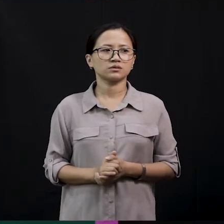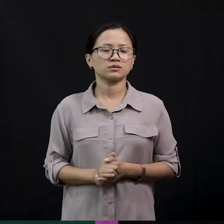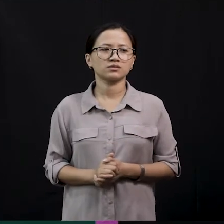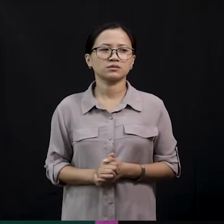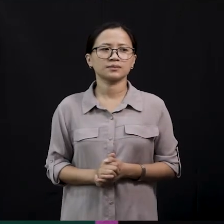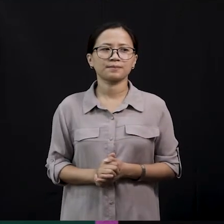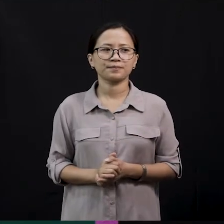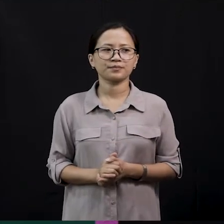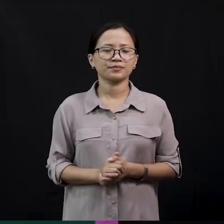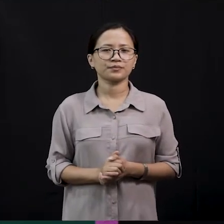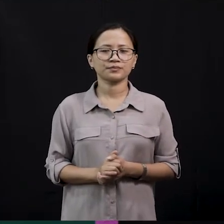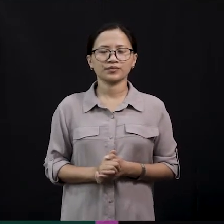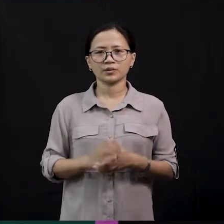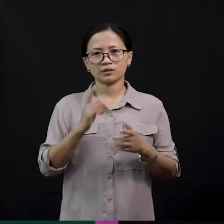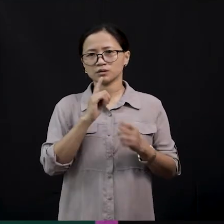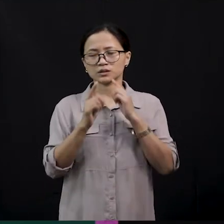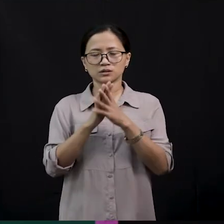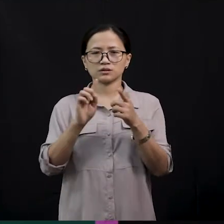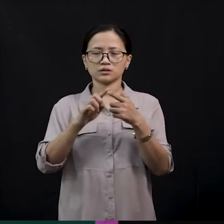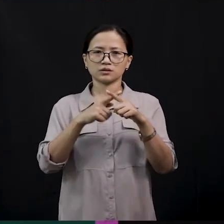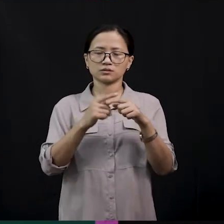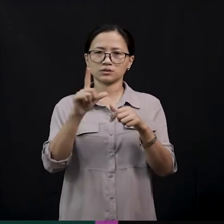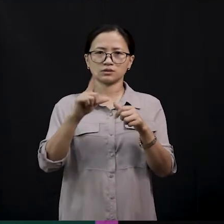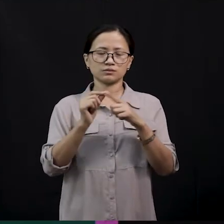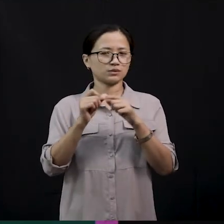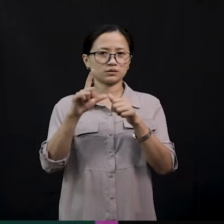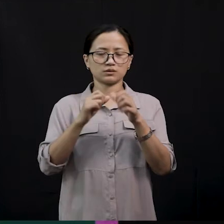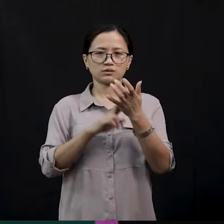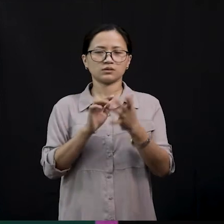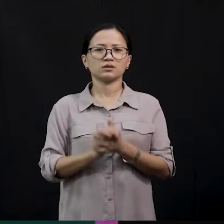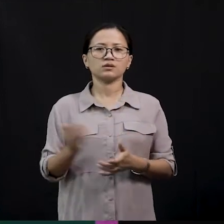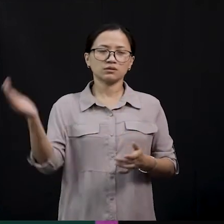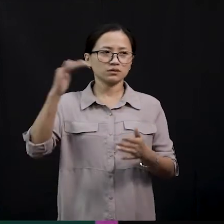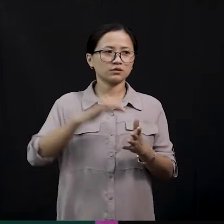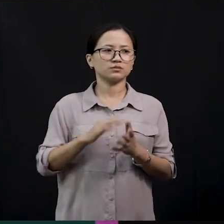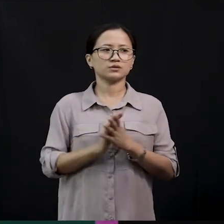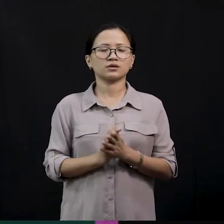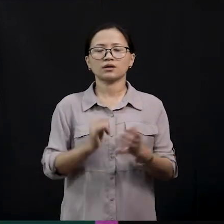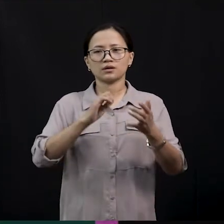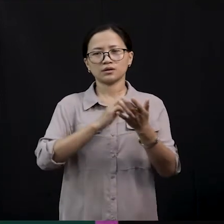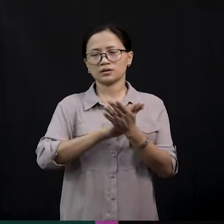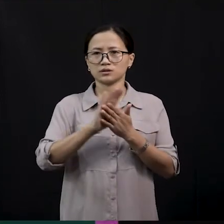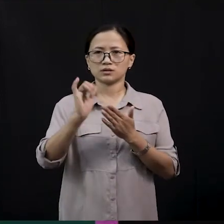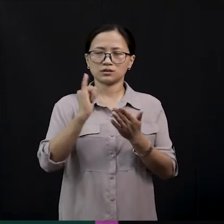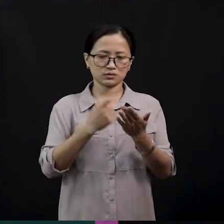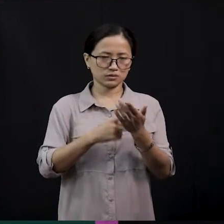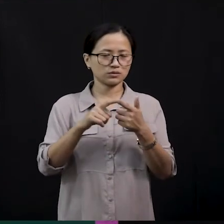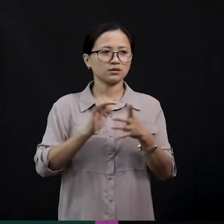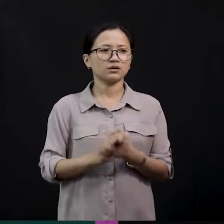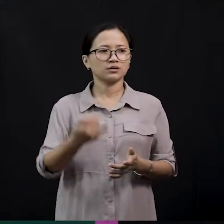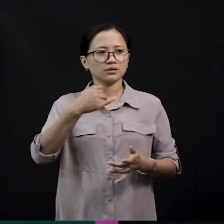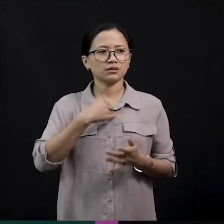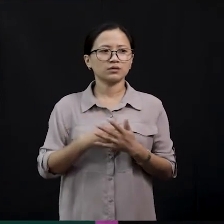Now, here is the explanation stanza-wise. Come and hire me, I cried, while in the morning. I want you to take